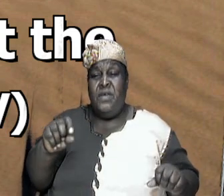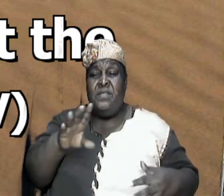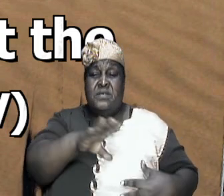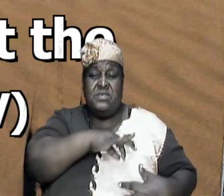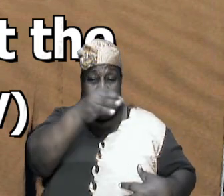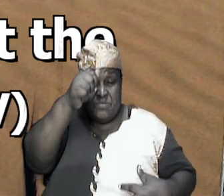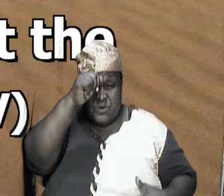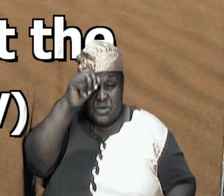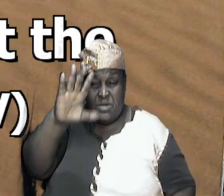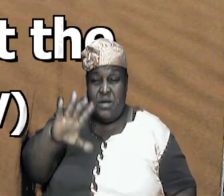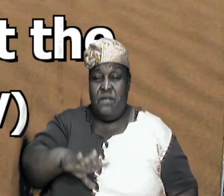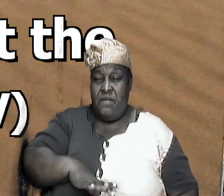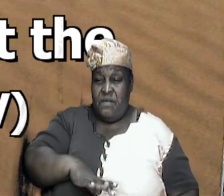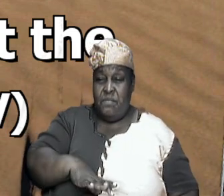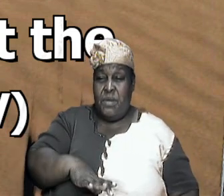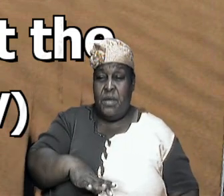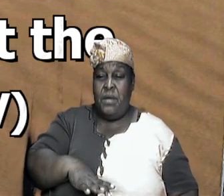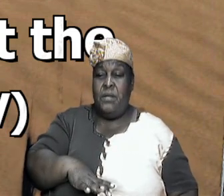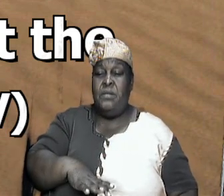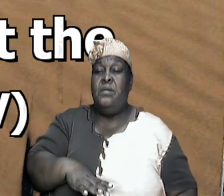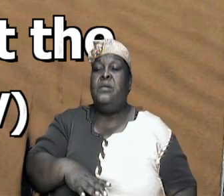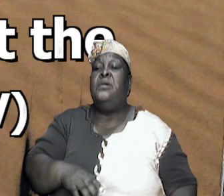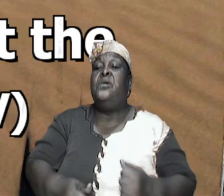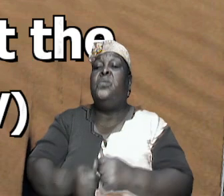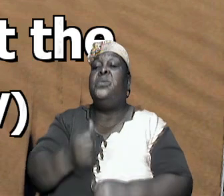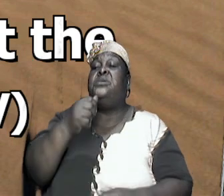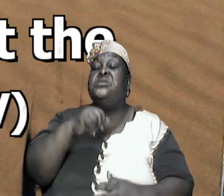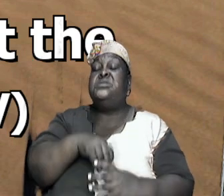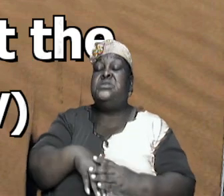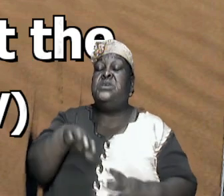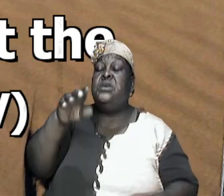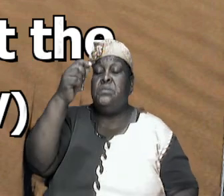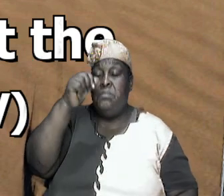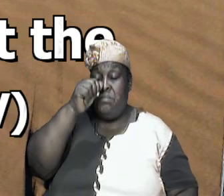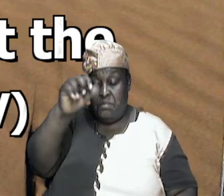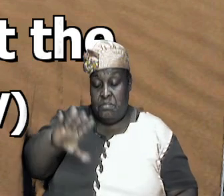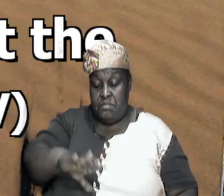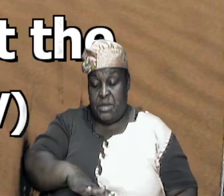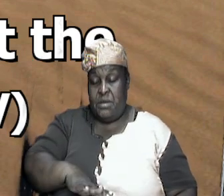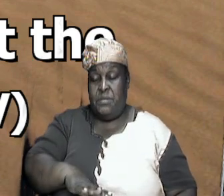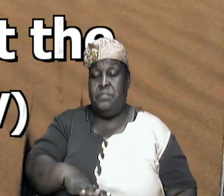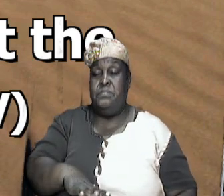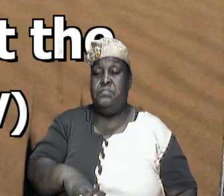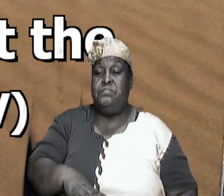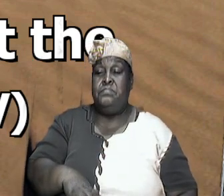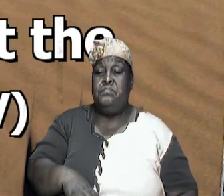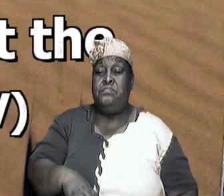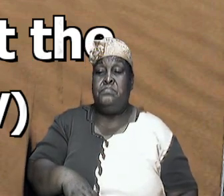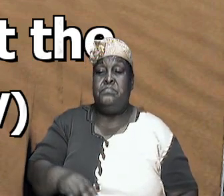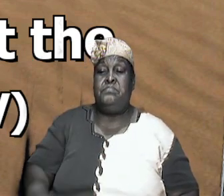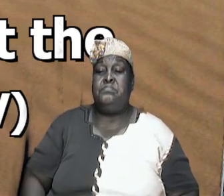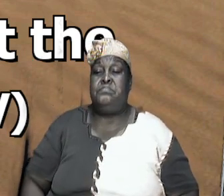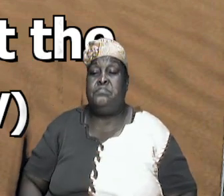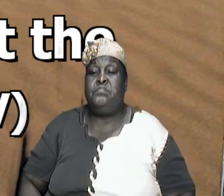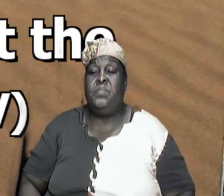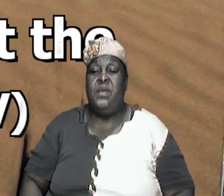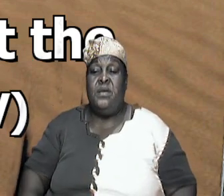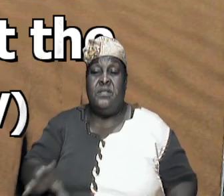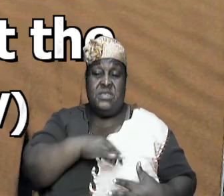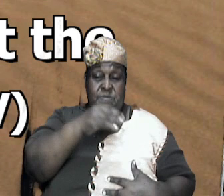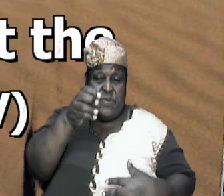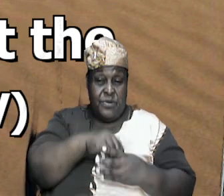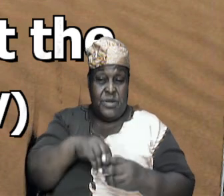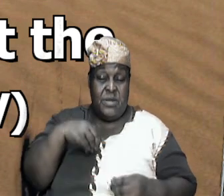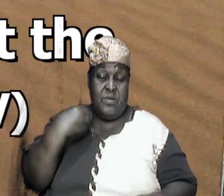save the spirit of man which is in him? Right? So the spirit that is in